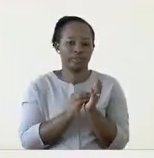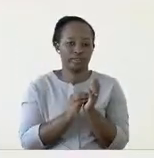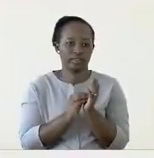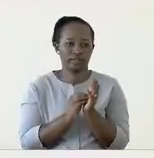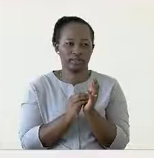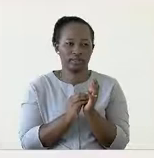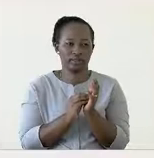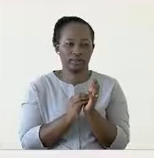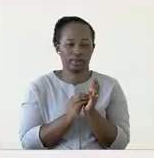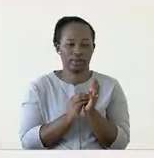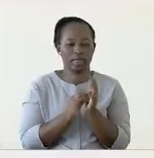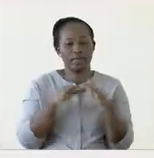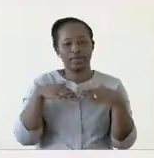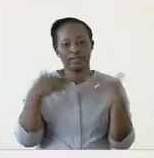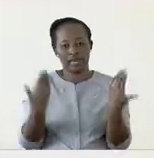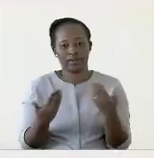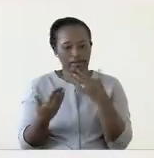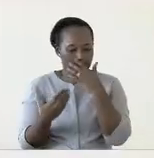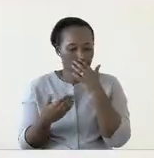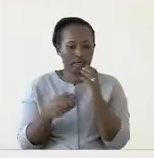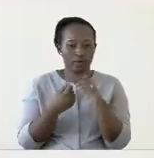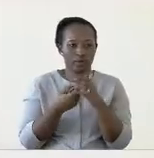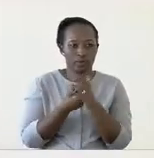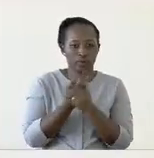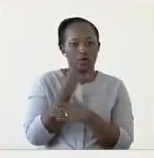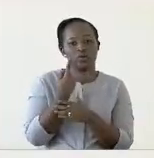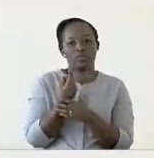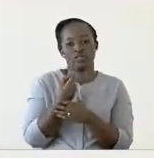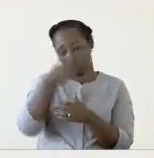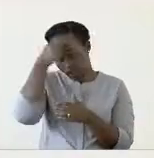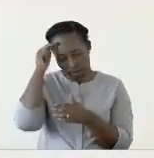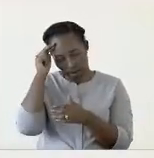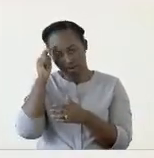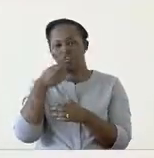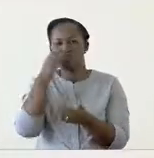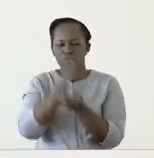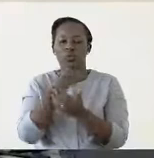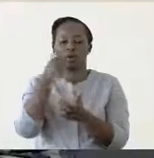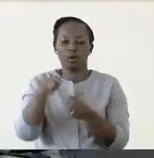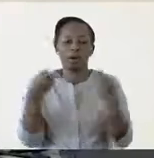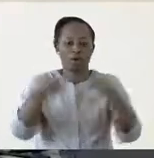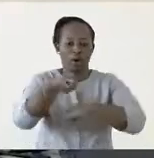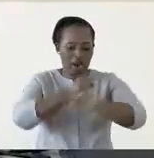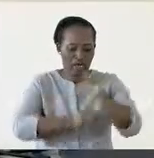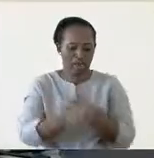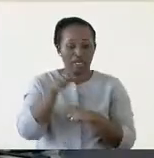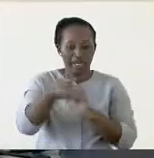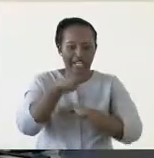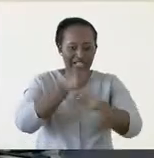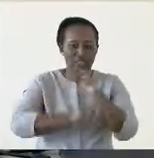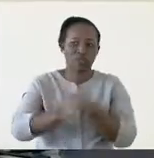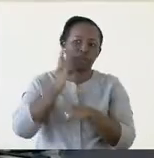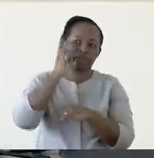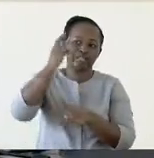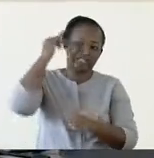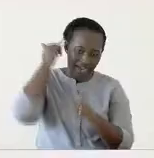the output or the secretion to cause an effect. Automatically, there must be an effect. And after that effect, what will be the last